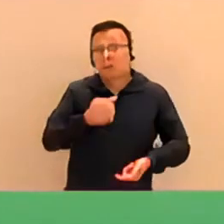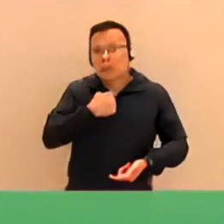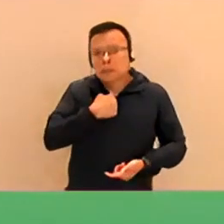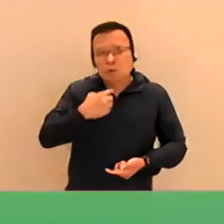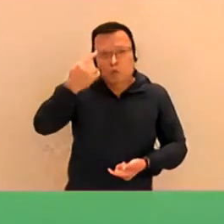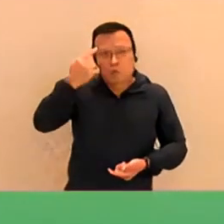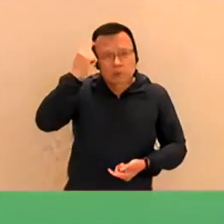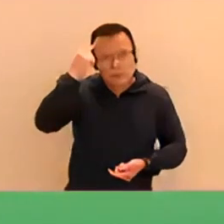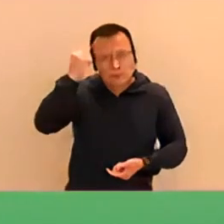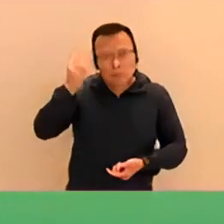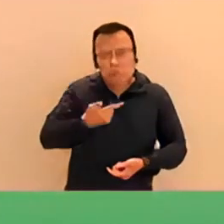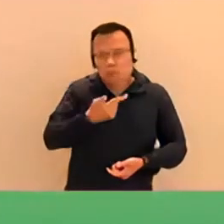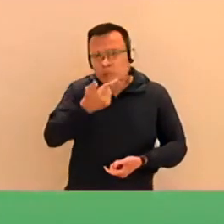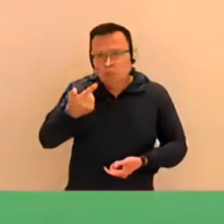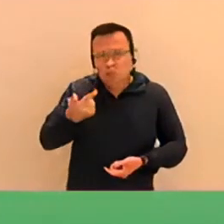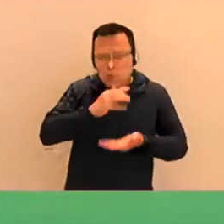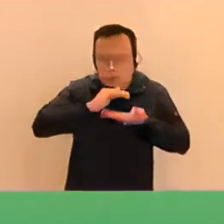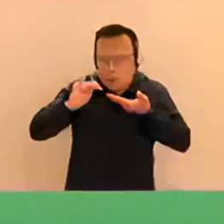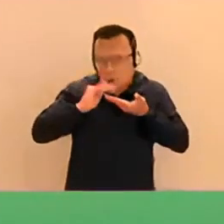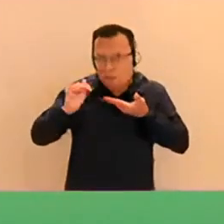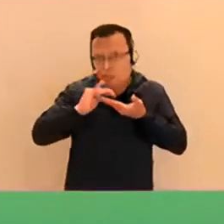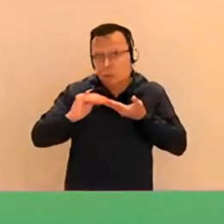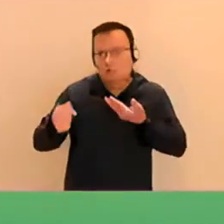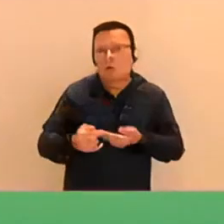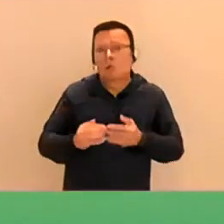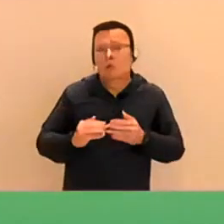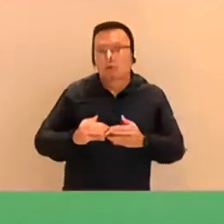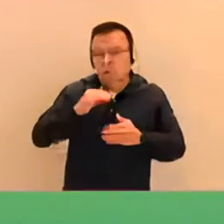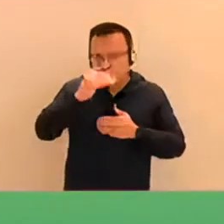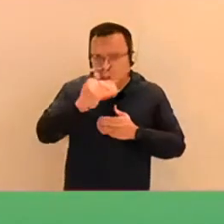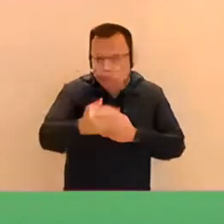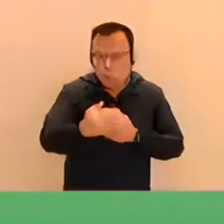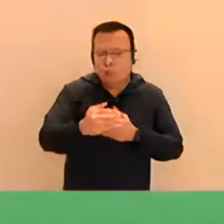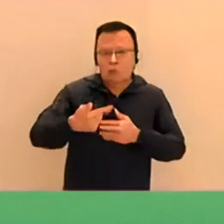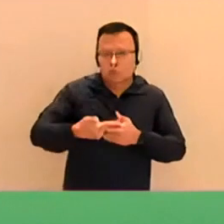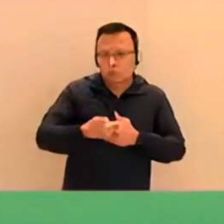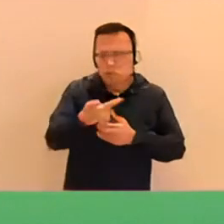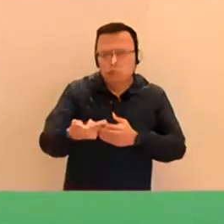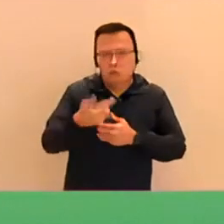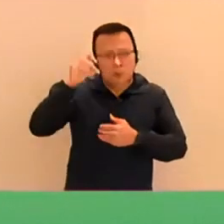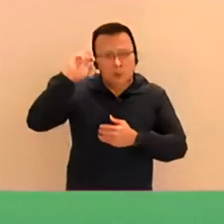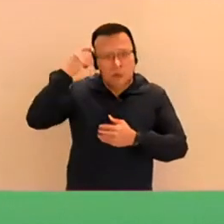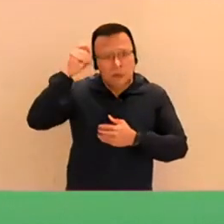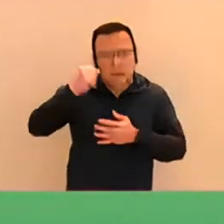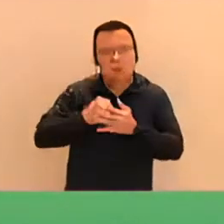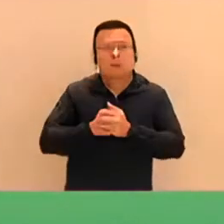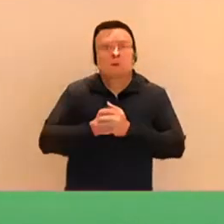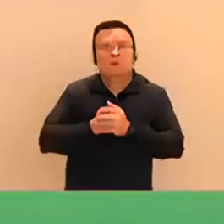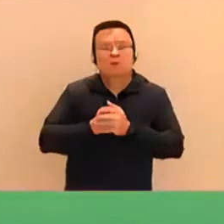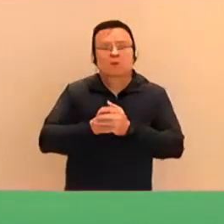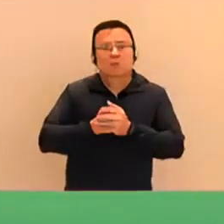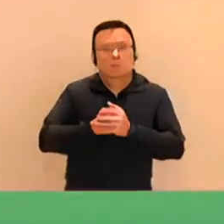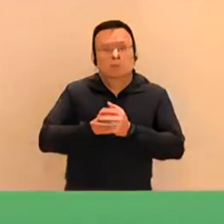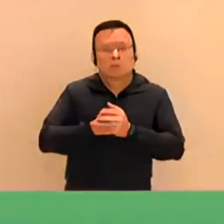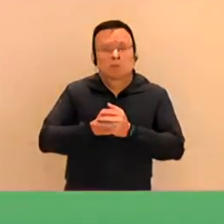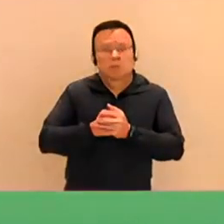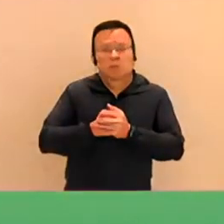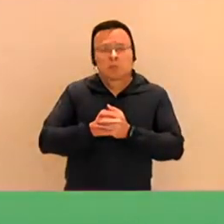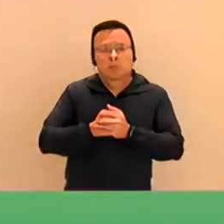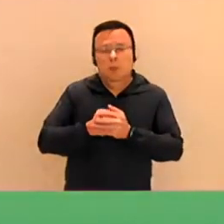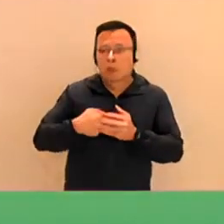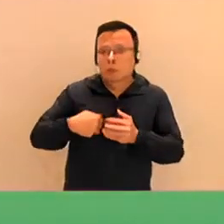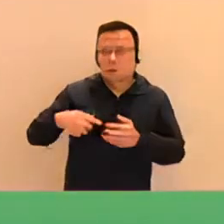So we finally got this chart. So in the beginning, we have overall energy use data. Then we understand what happens and the